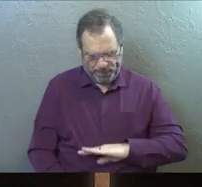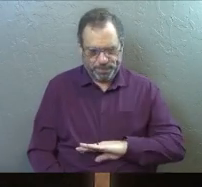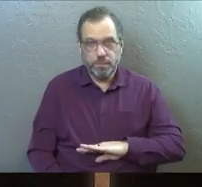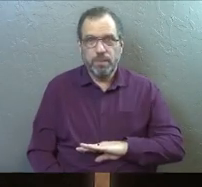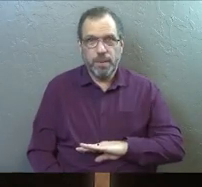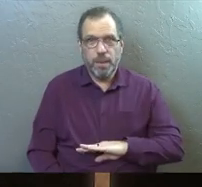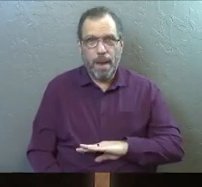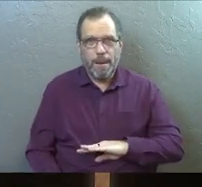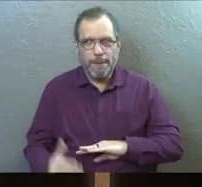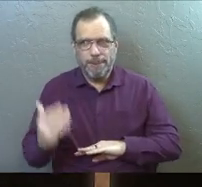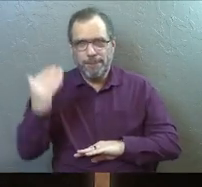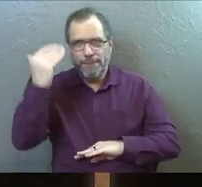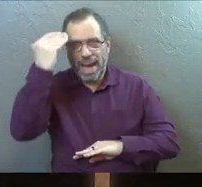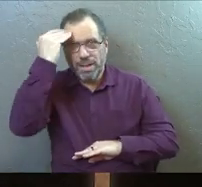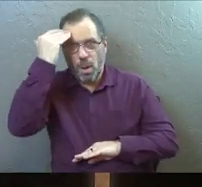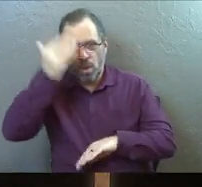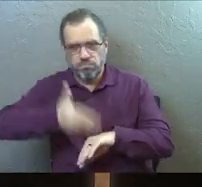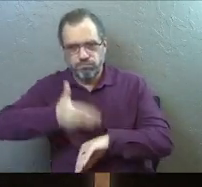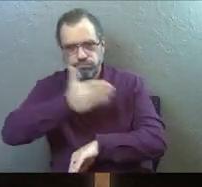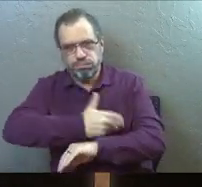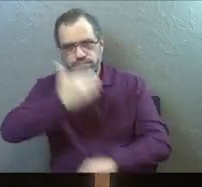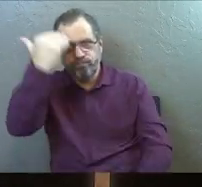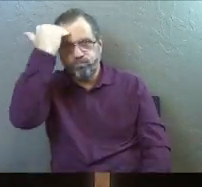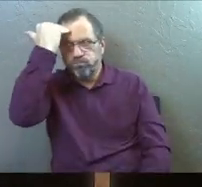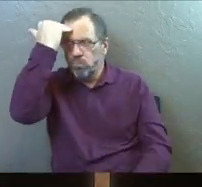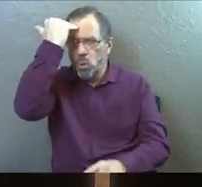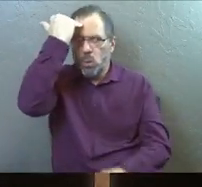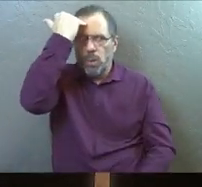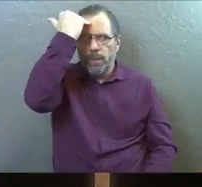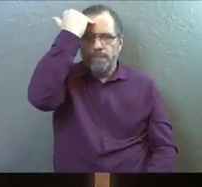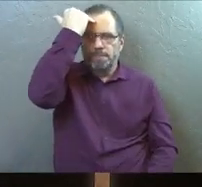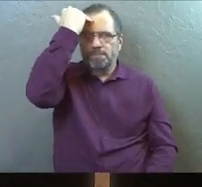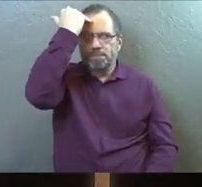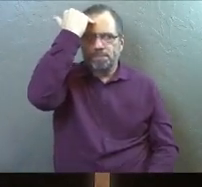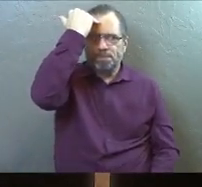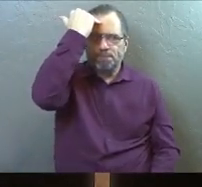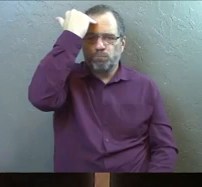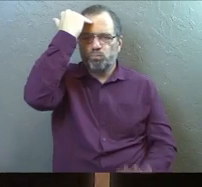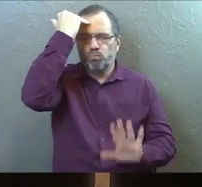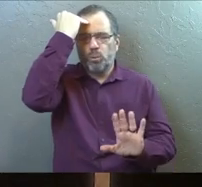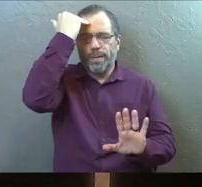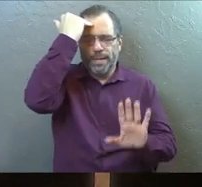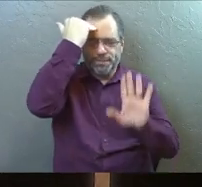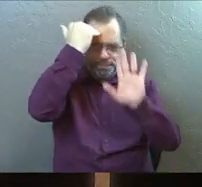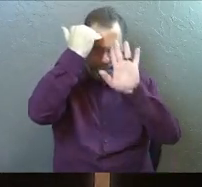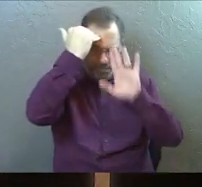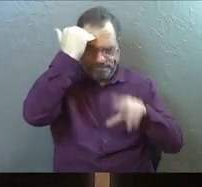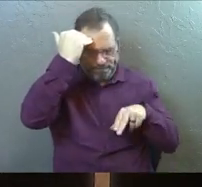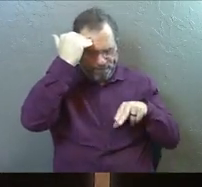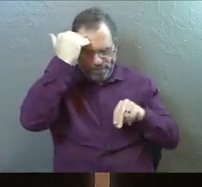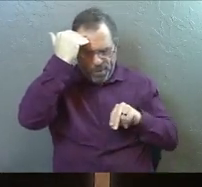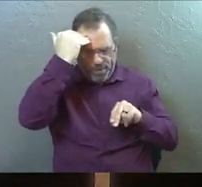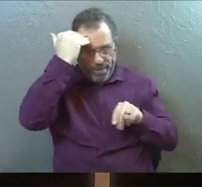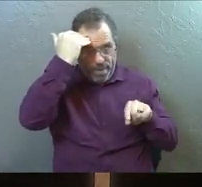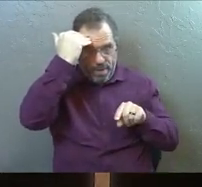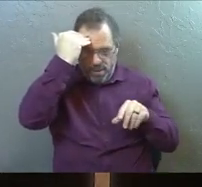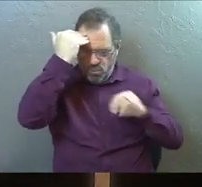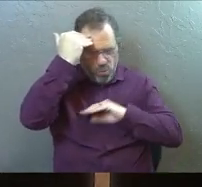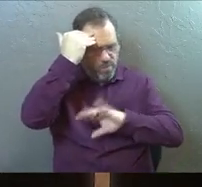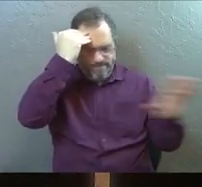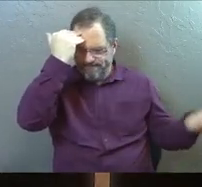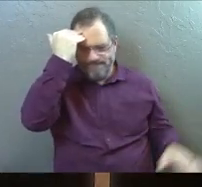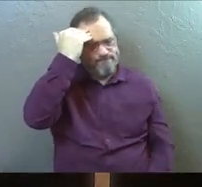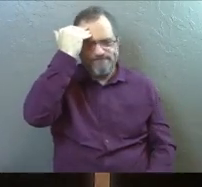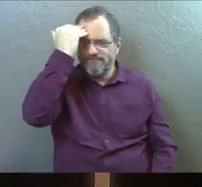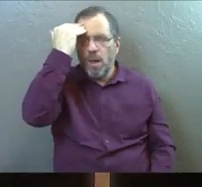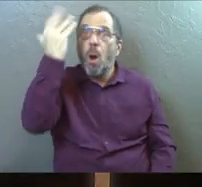It sharpens my no. All of a sudden, I find myself able to say no to things that I wasn't able to say